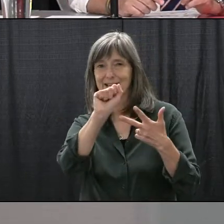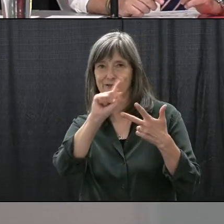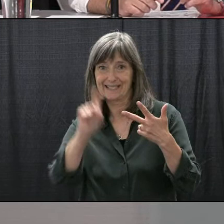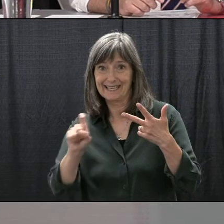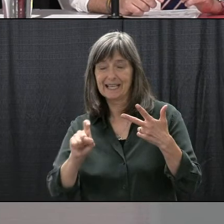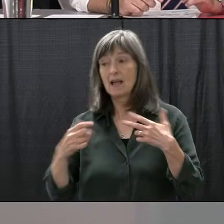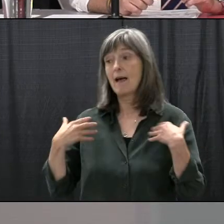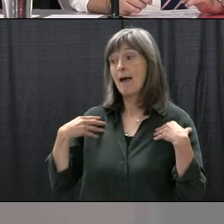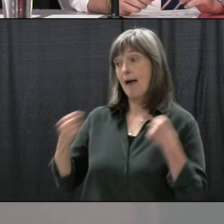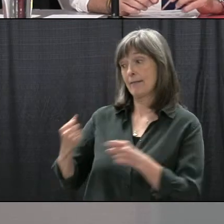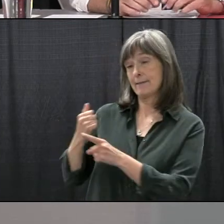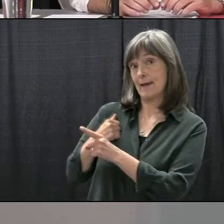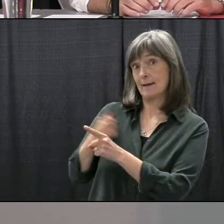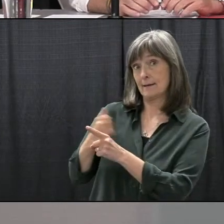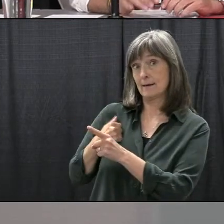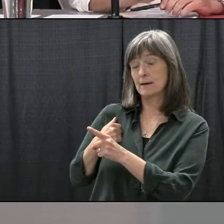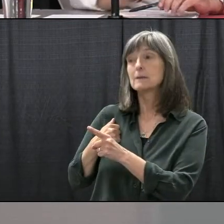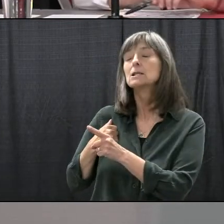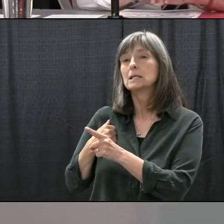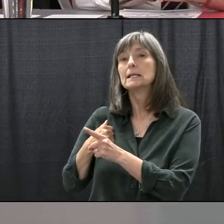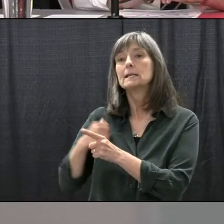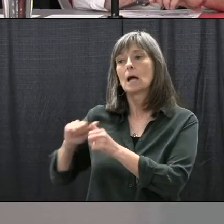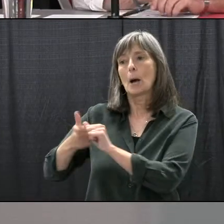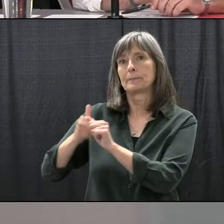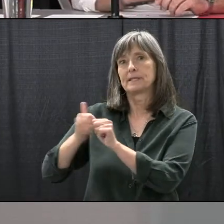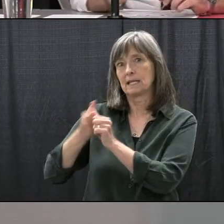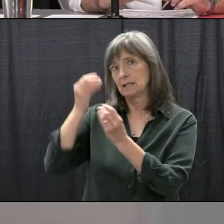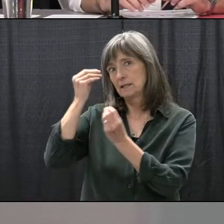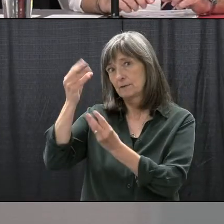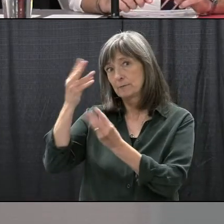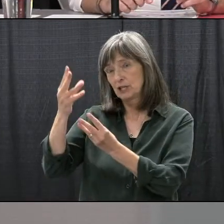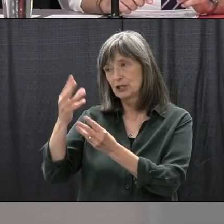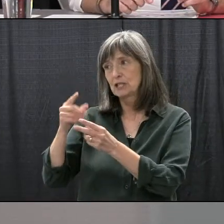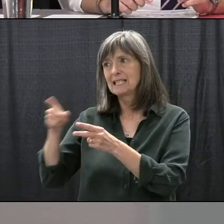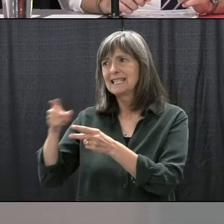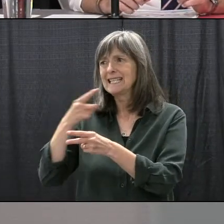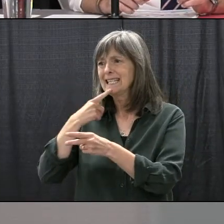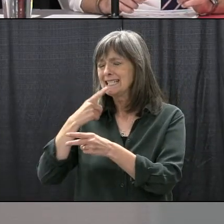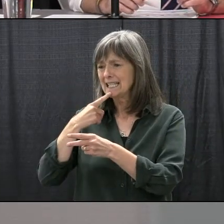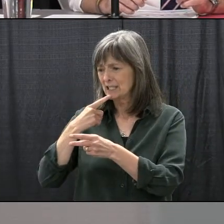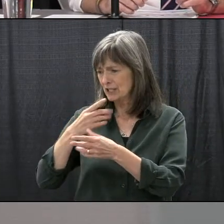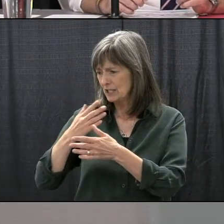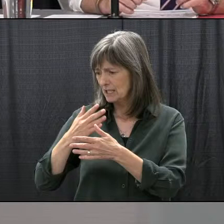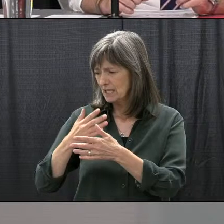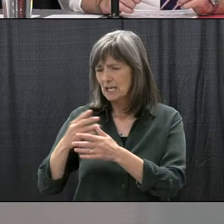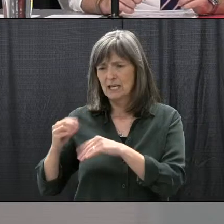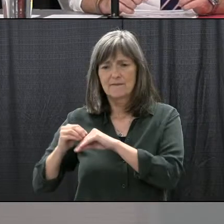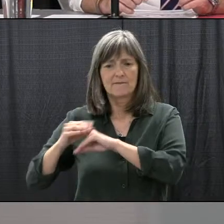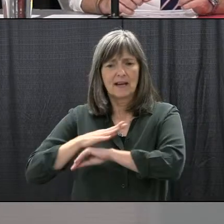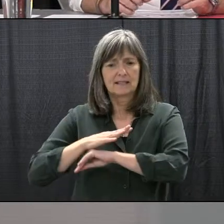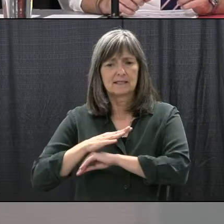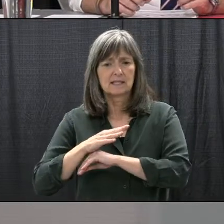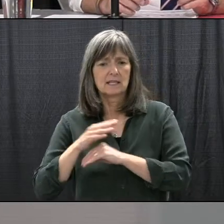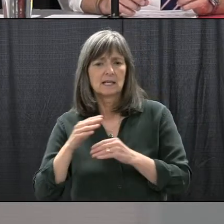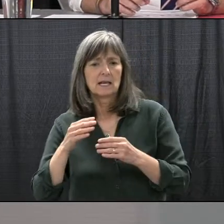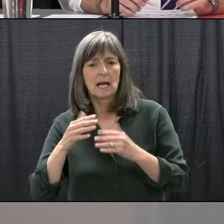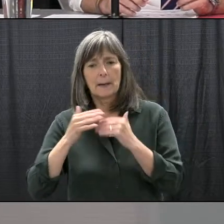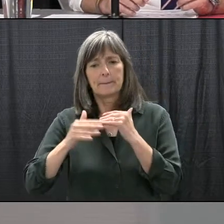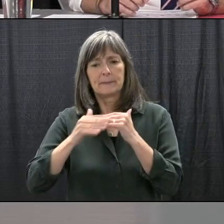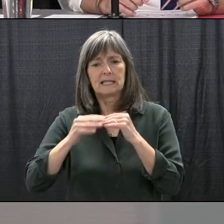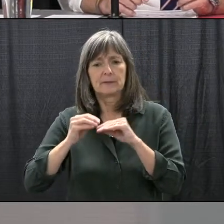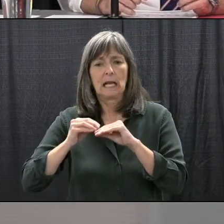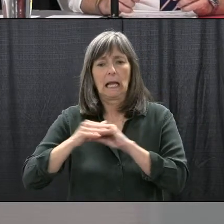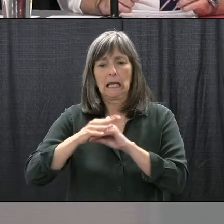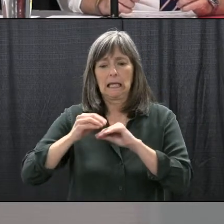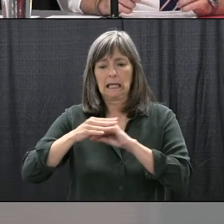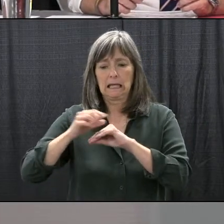is updating the label for AstraZeneca to add capillary leak syndrome as a potential side effect, and the agency is also warning